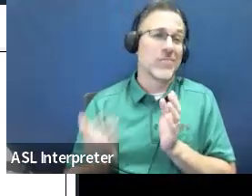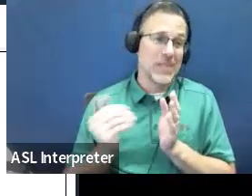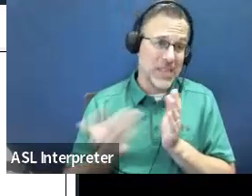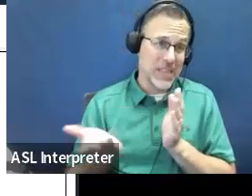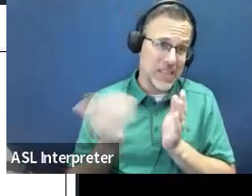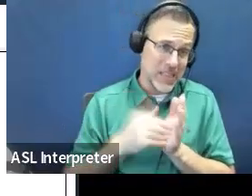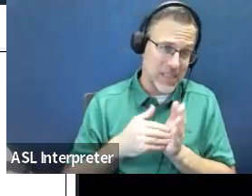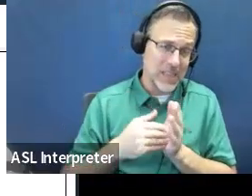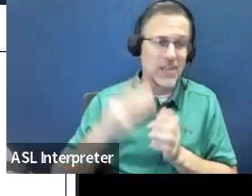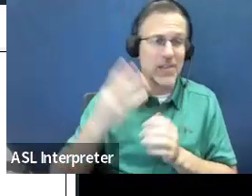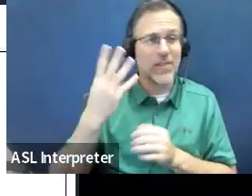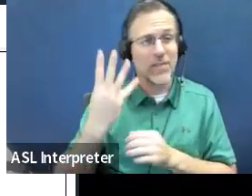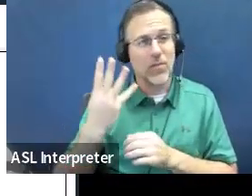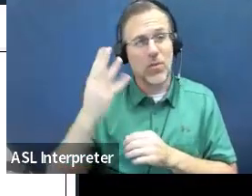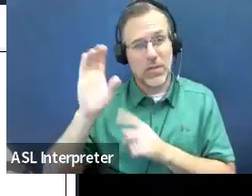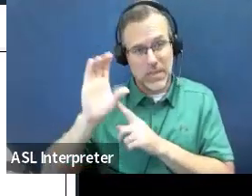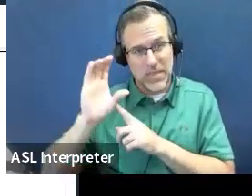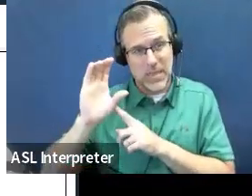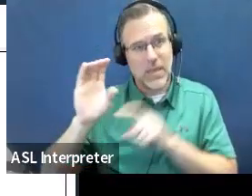in 4C has a goal.